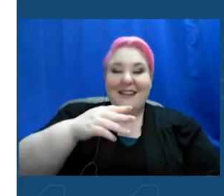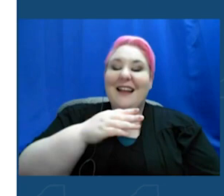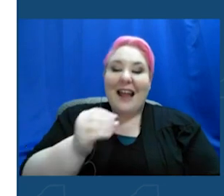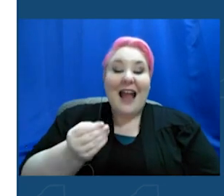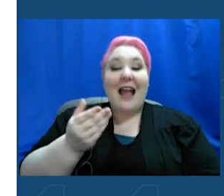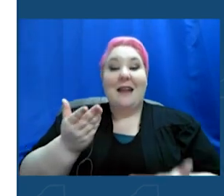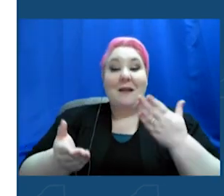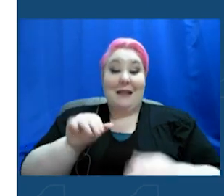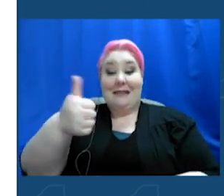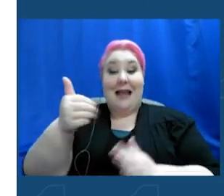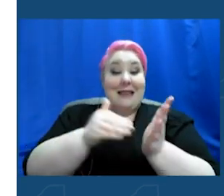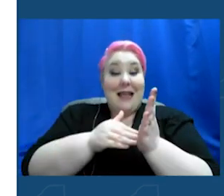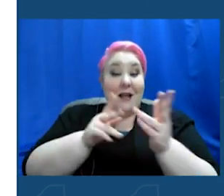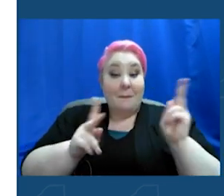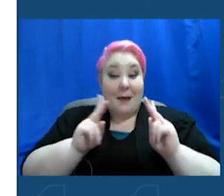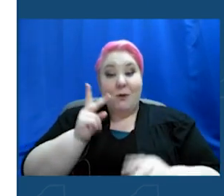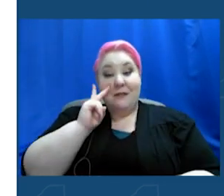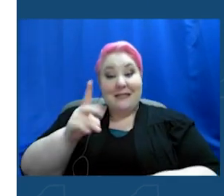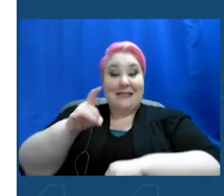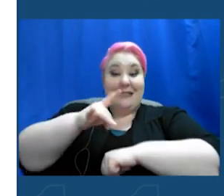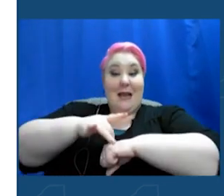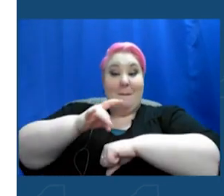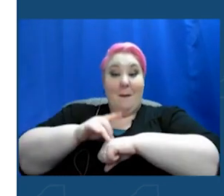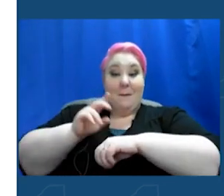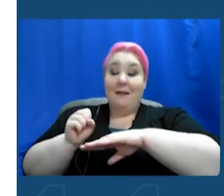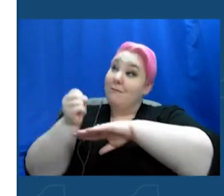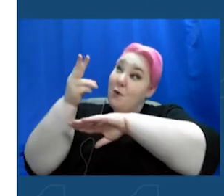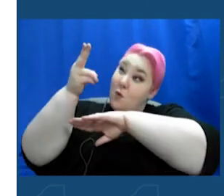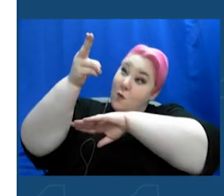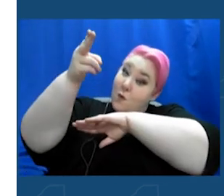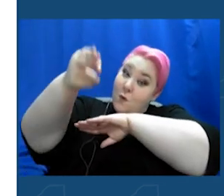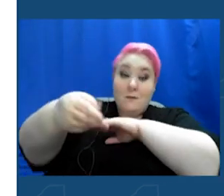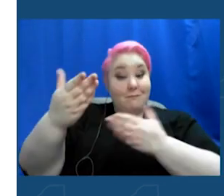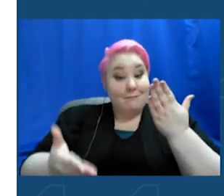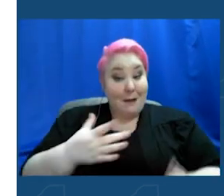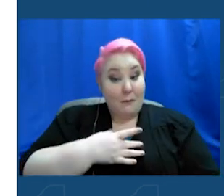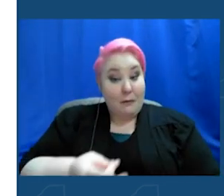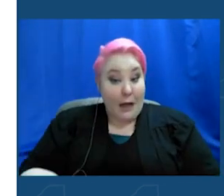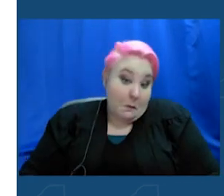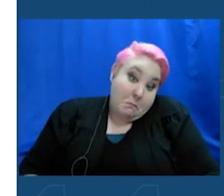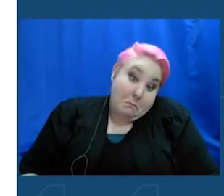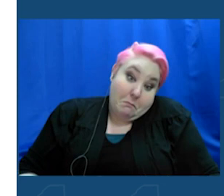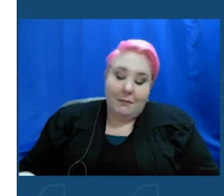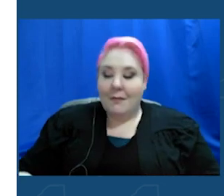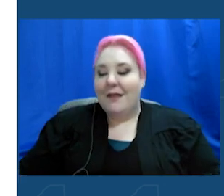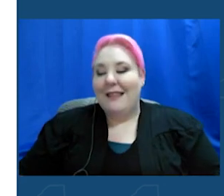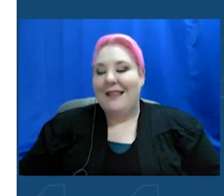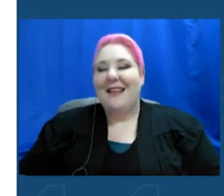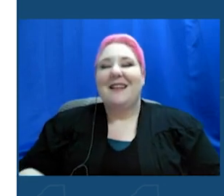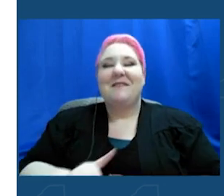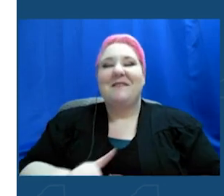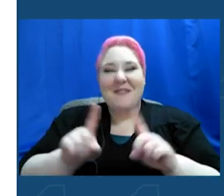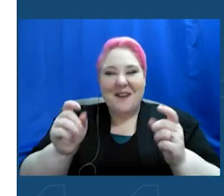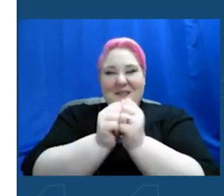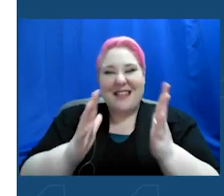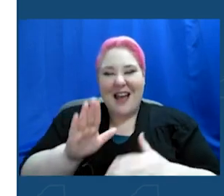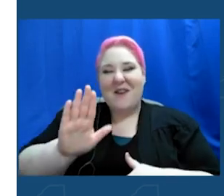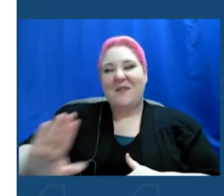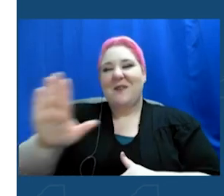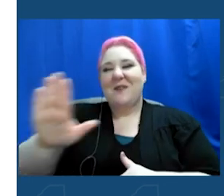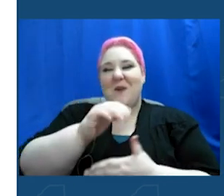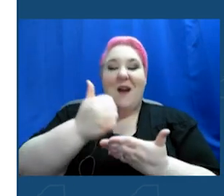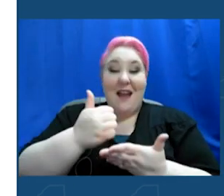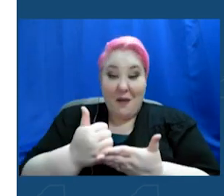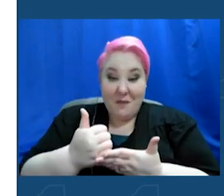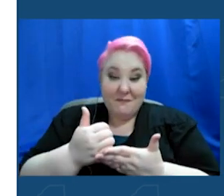10,000 people to see a pumpkin go in the river. You might like it. But without all of this help on our